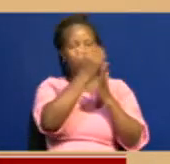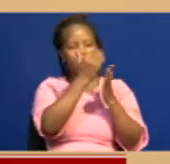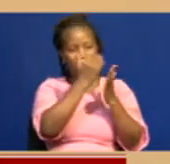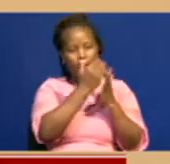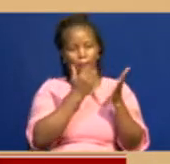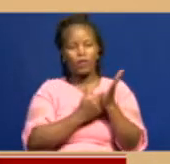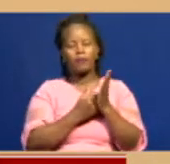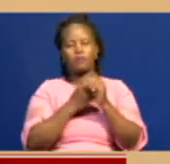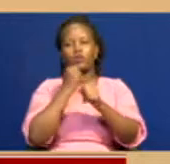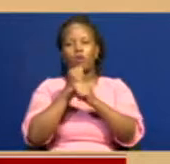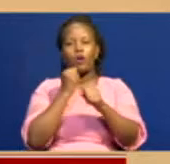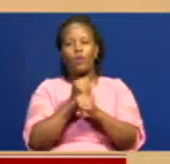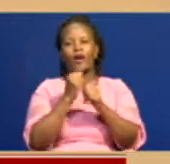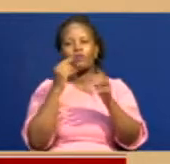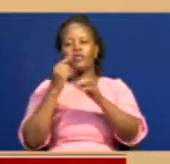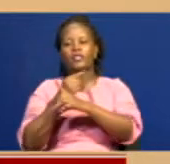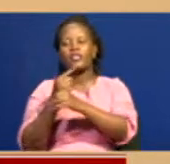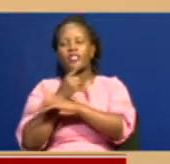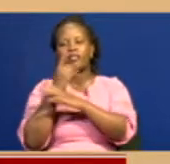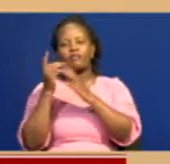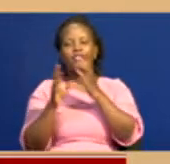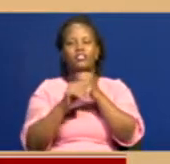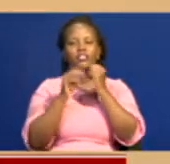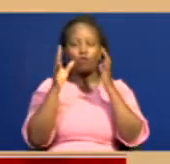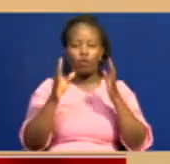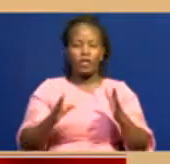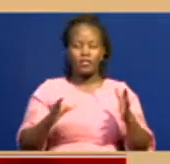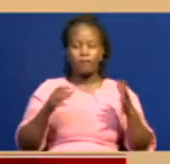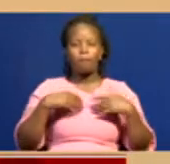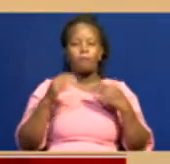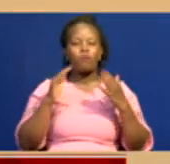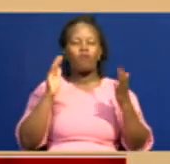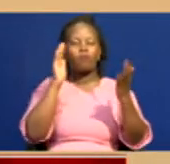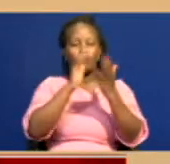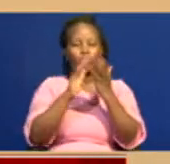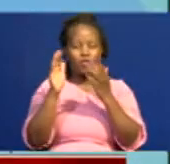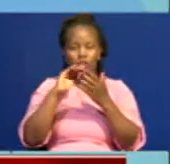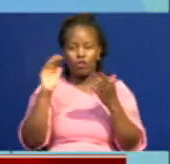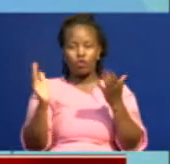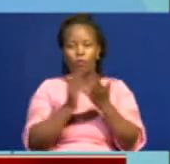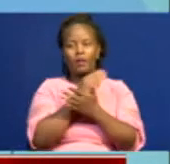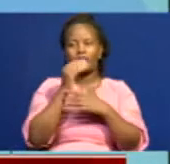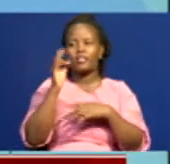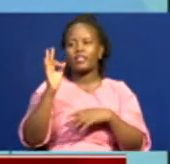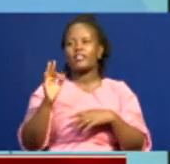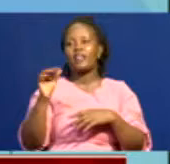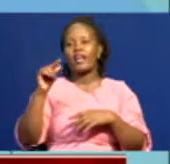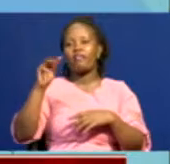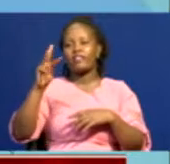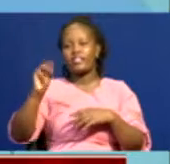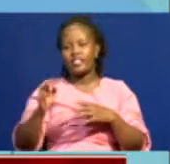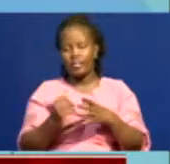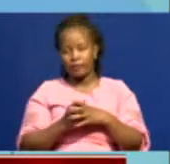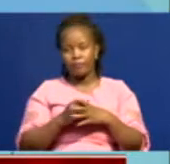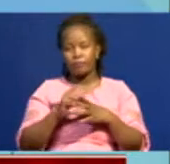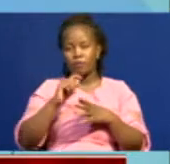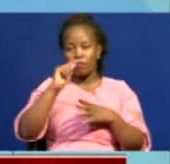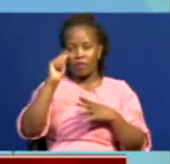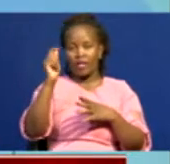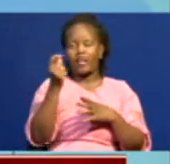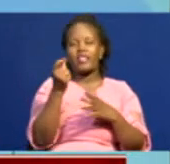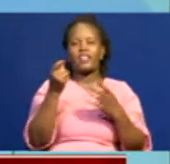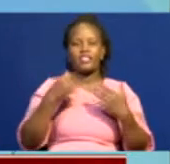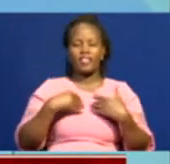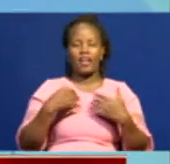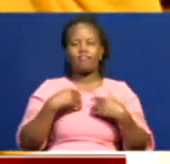various stakeholders to promote proven approaches to combating FGM. With Kenya being a signatory to ratified